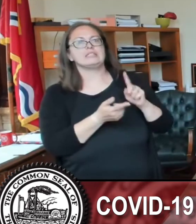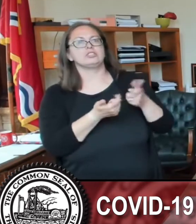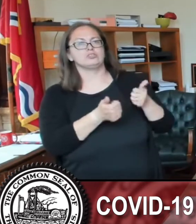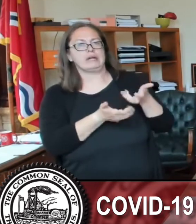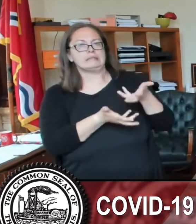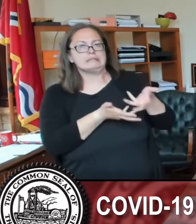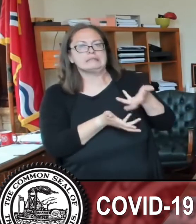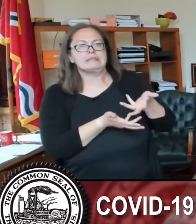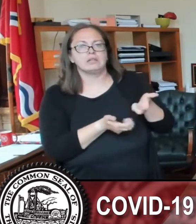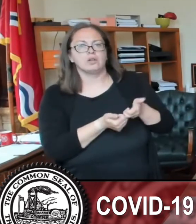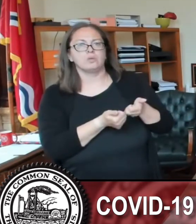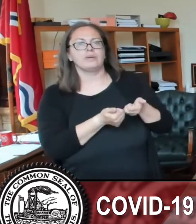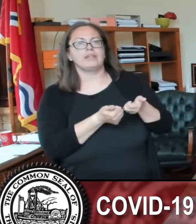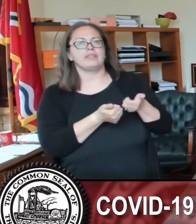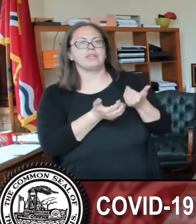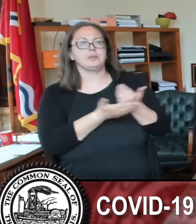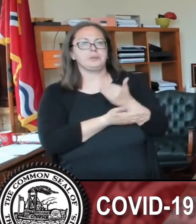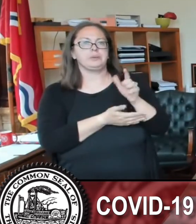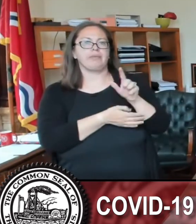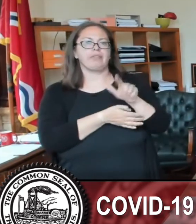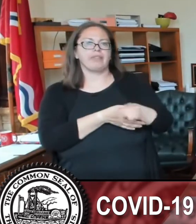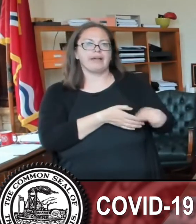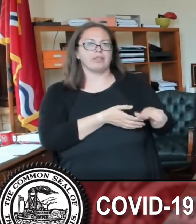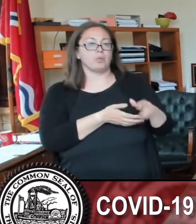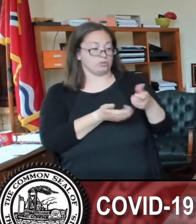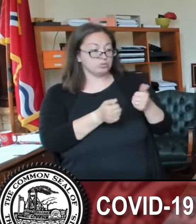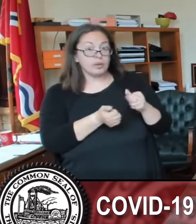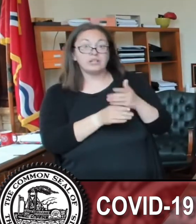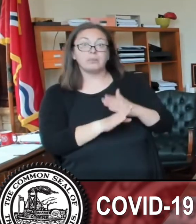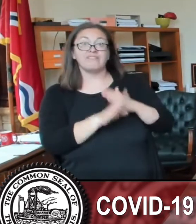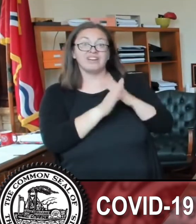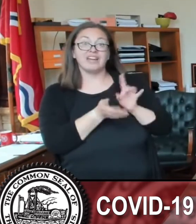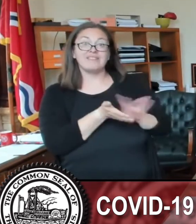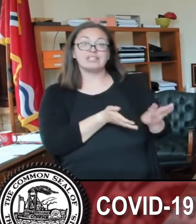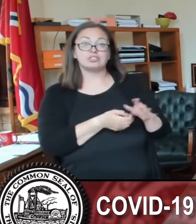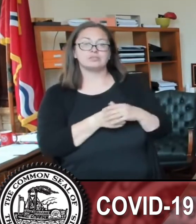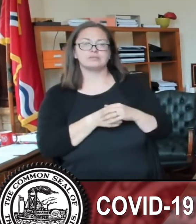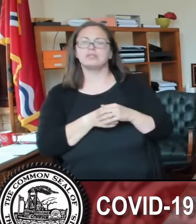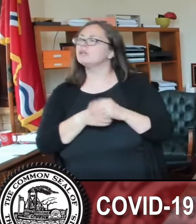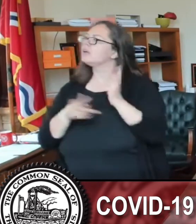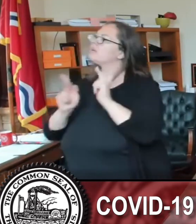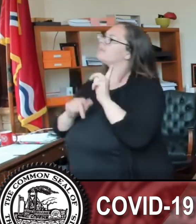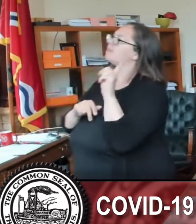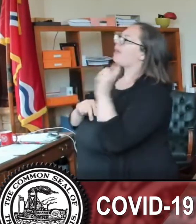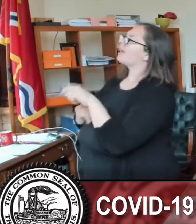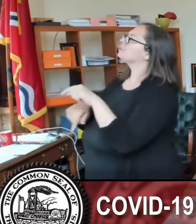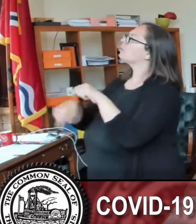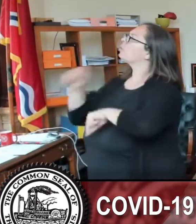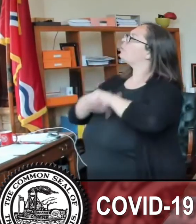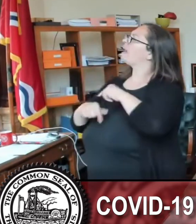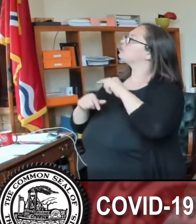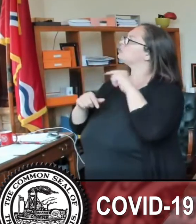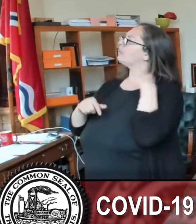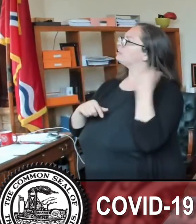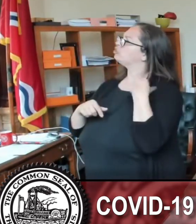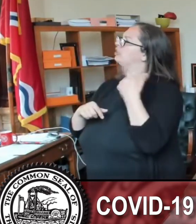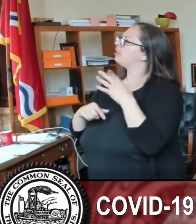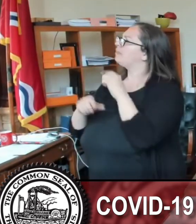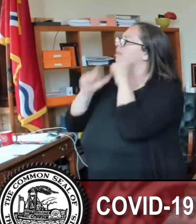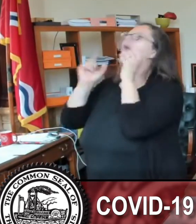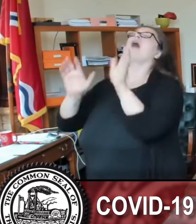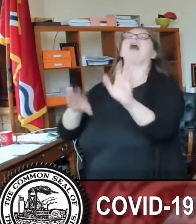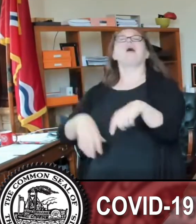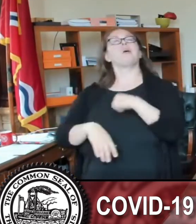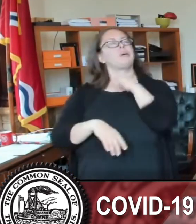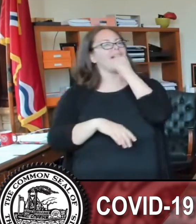help them work it out with their landlords to prevent them from being evicted. People are asking if we could circle back to the gym and the mask question. Oh, I didn't